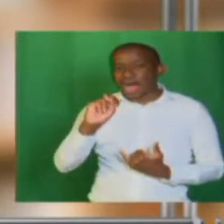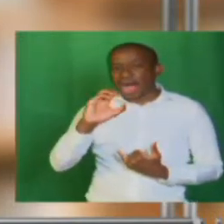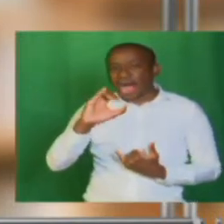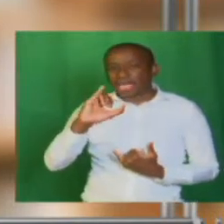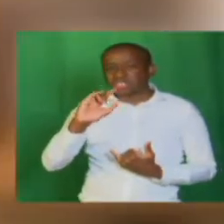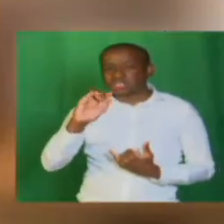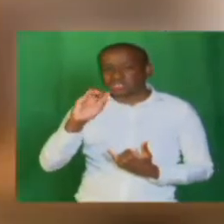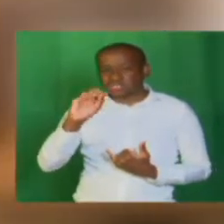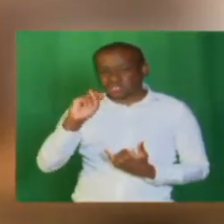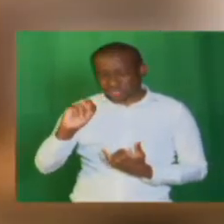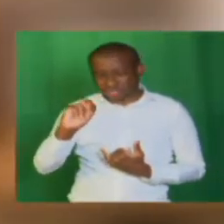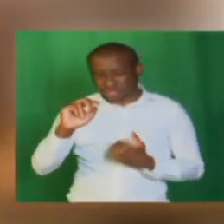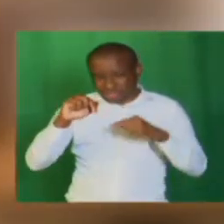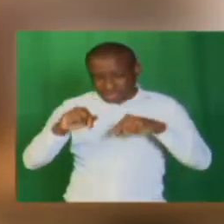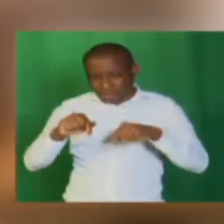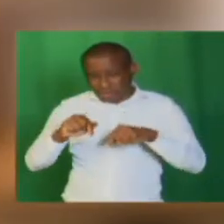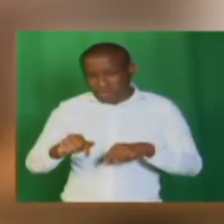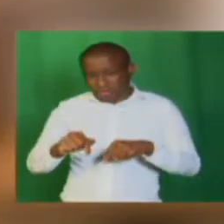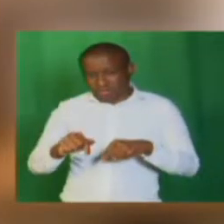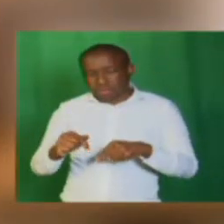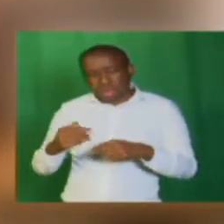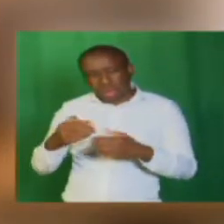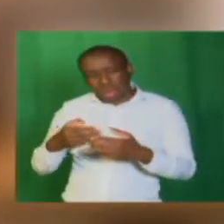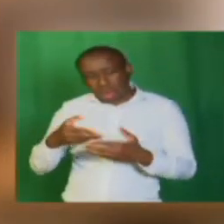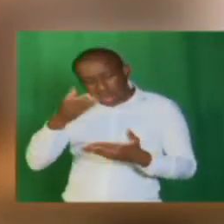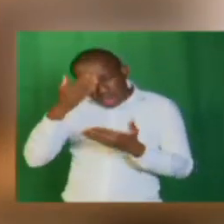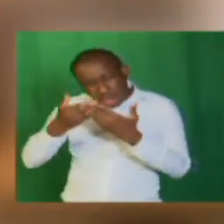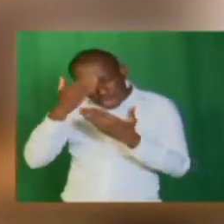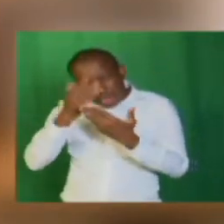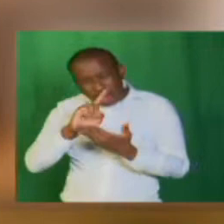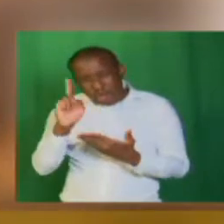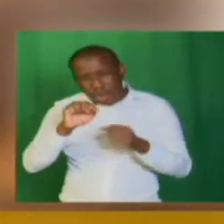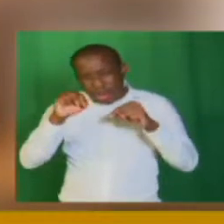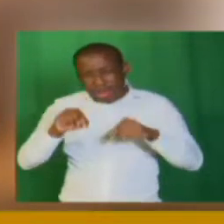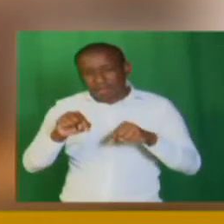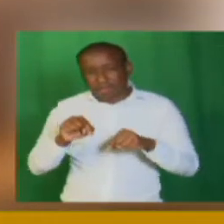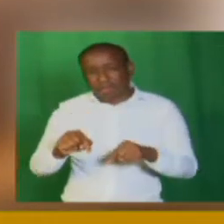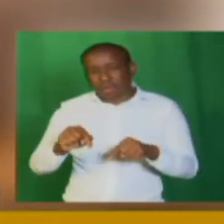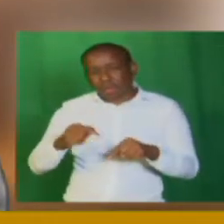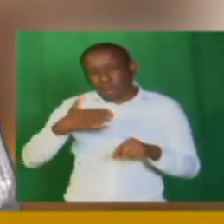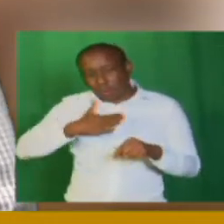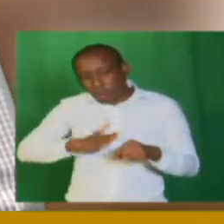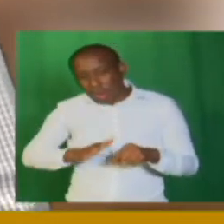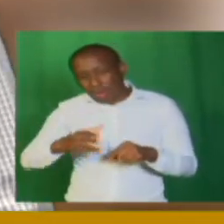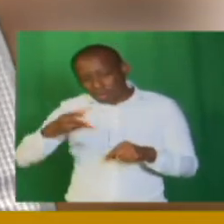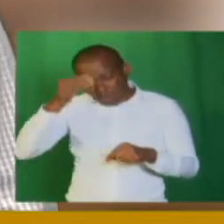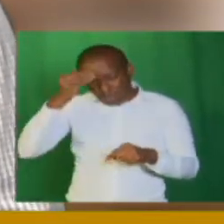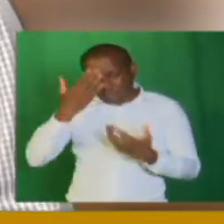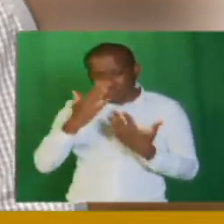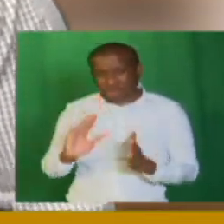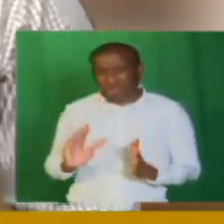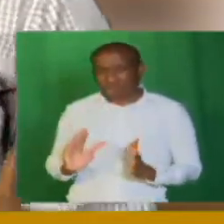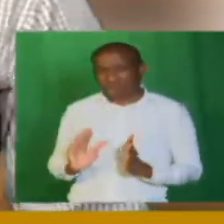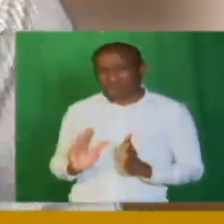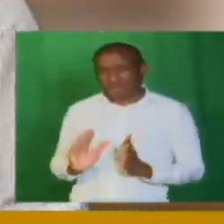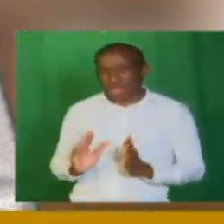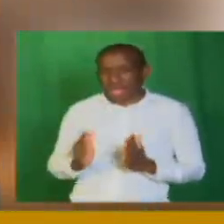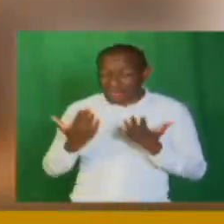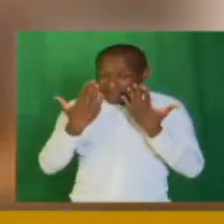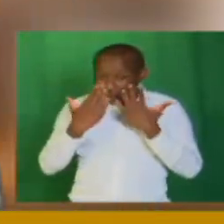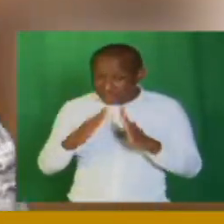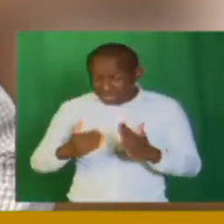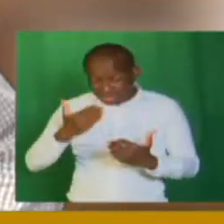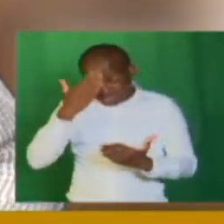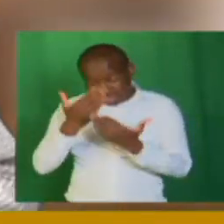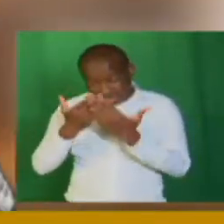Yes, today we are doing functions. What are you expecting your Form 5 learner to have learned by the end of this lesson? So, by the end of